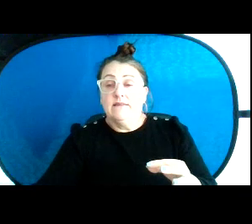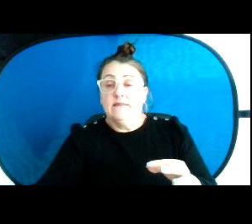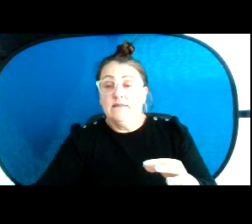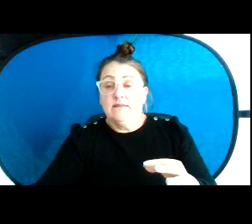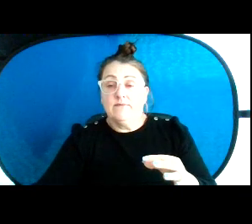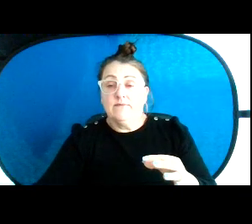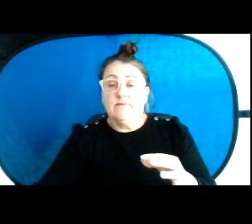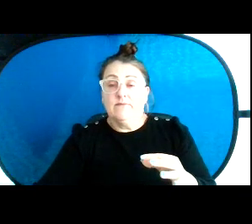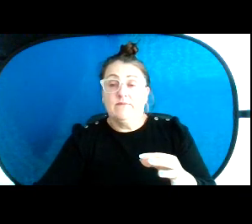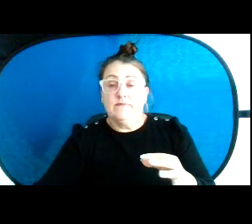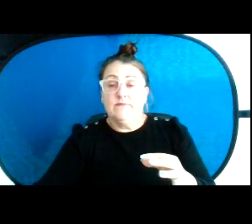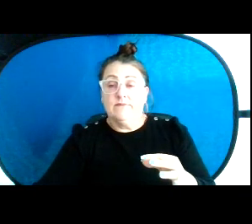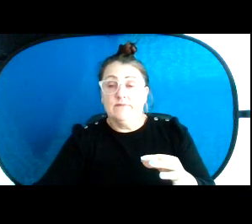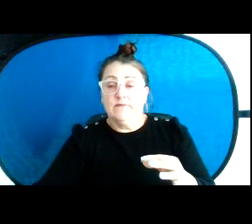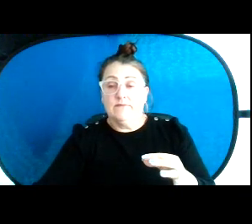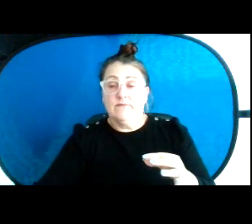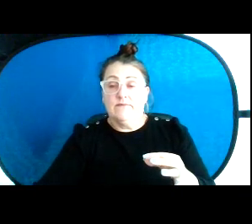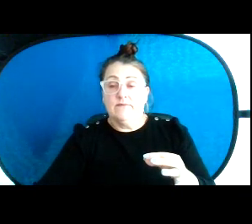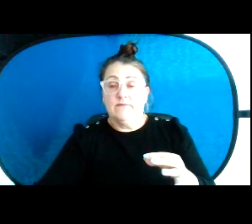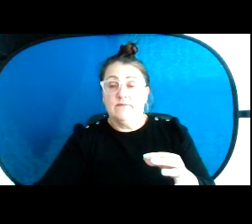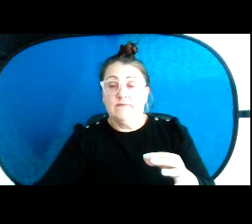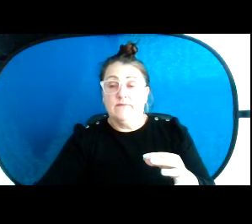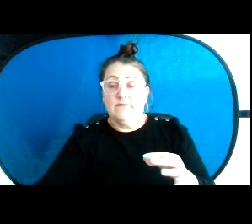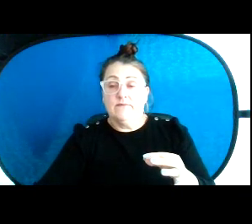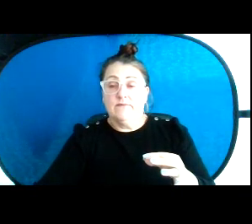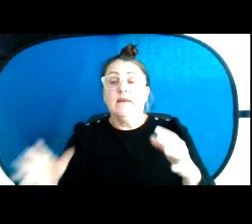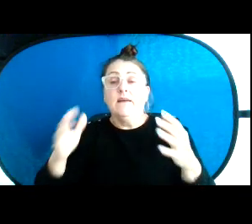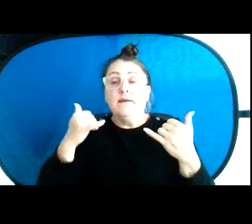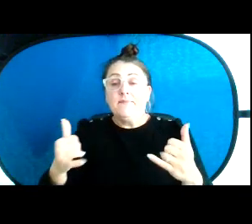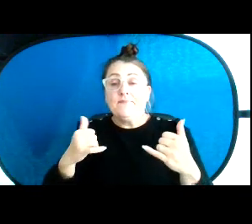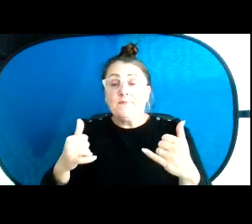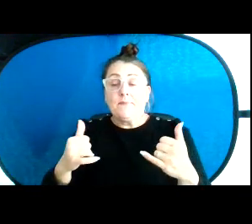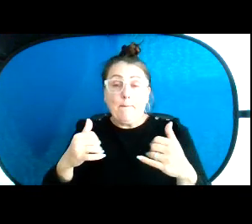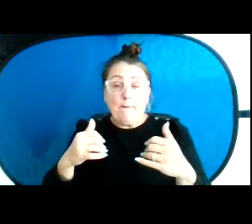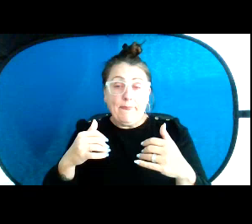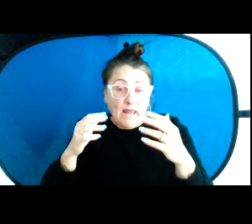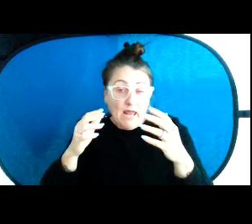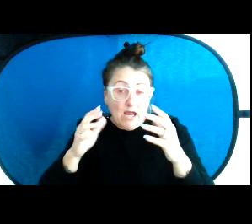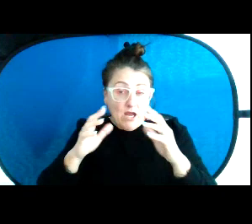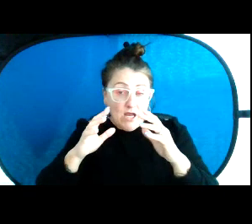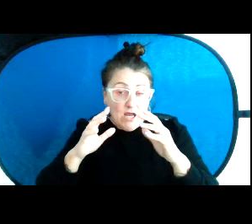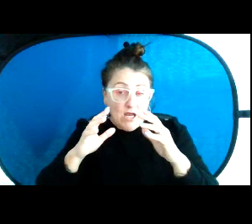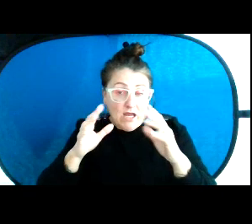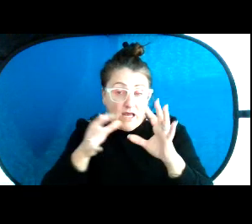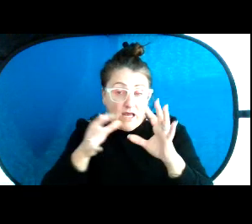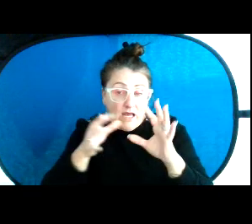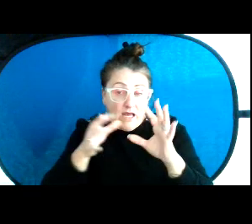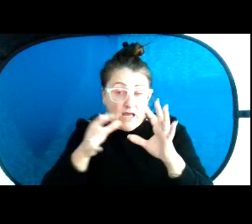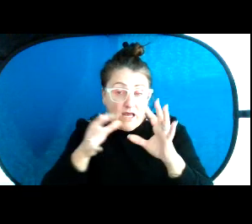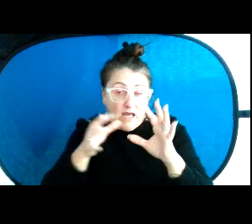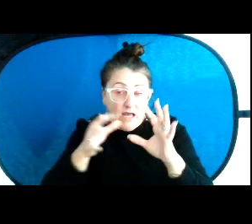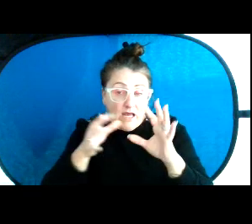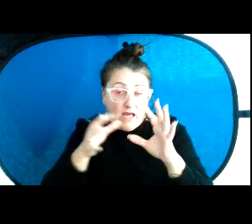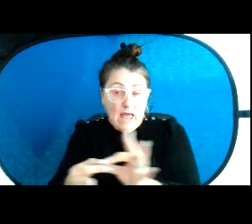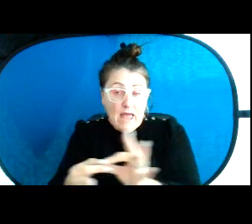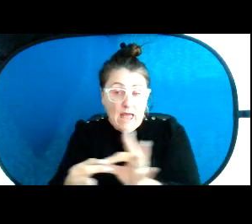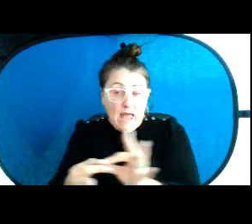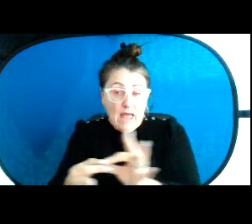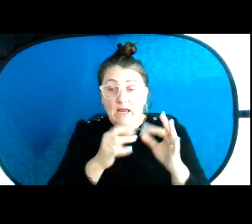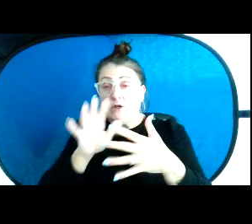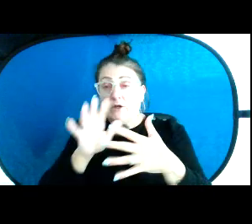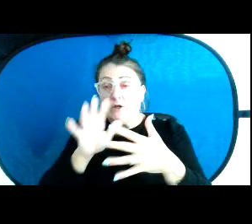appreciate the CTC and Caltrans staff and are proactively collaborating with project partners to minimize schedule impacts and explore